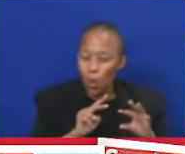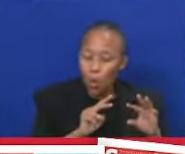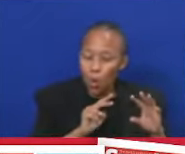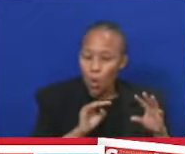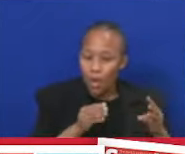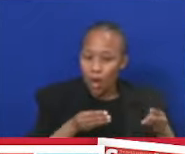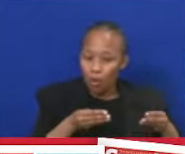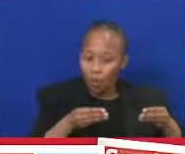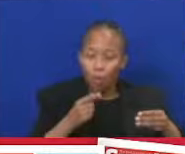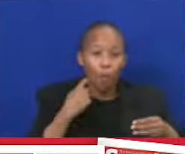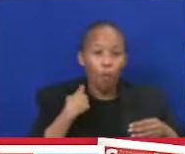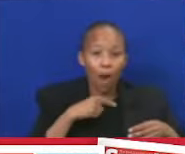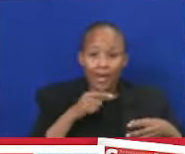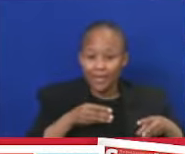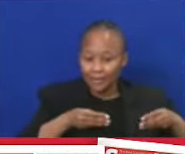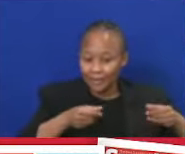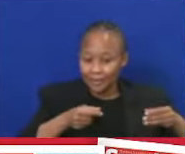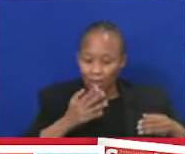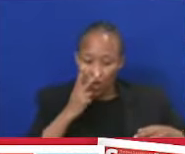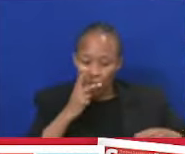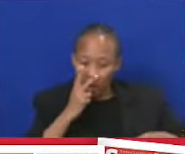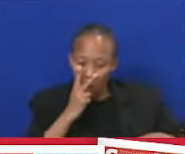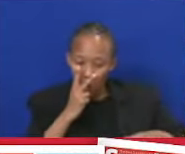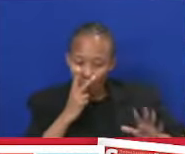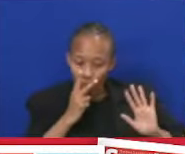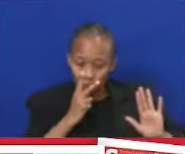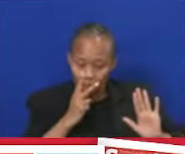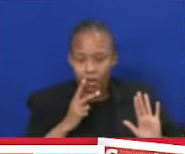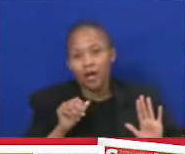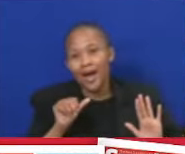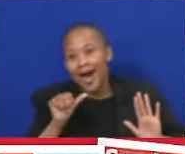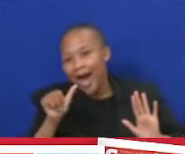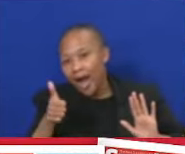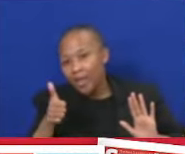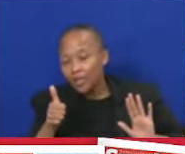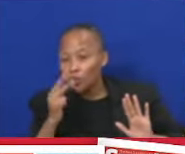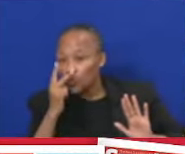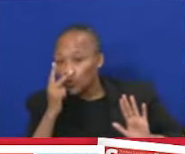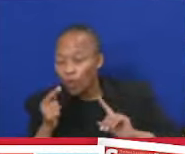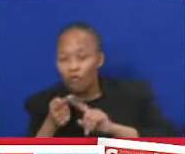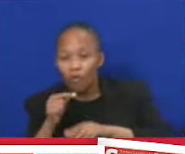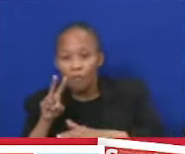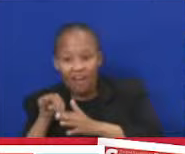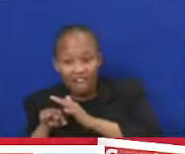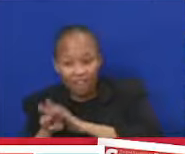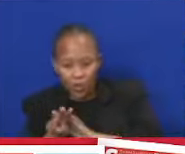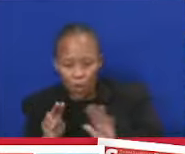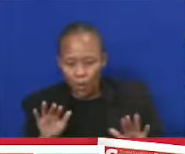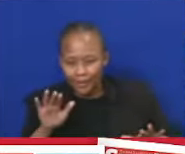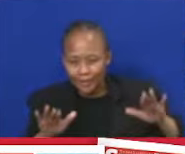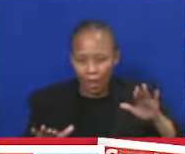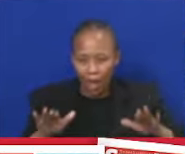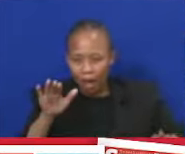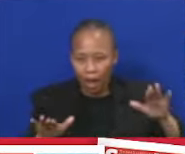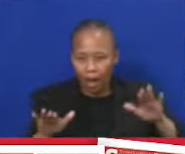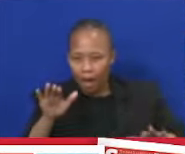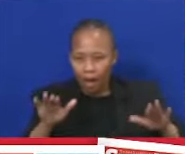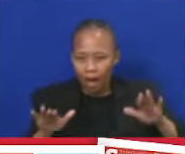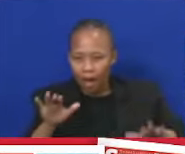very similar to the one in the ransom videos. What were those distinctive features?